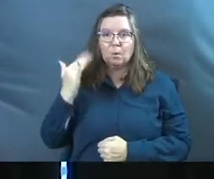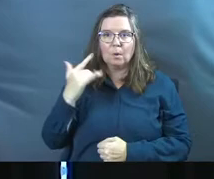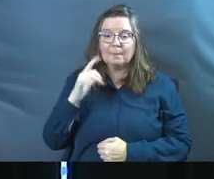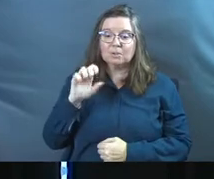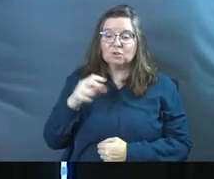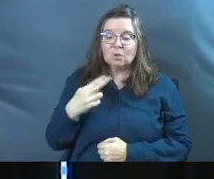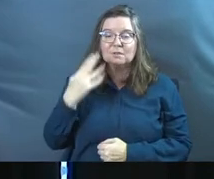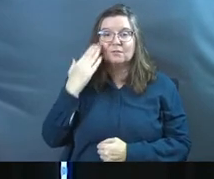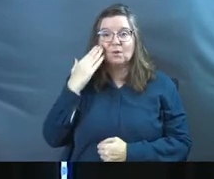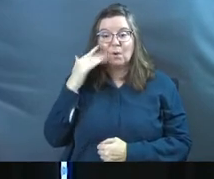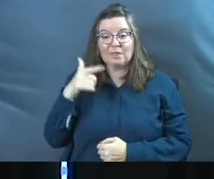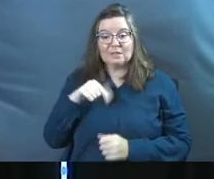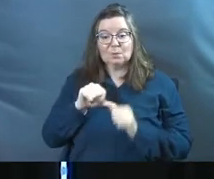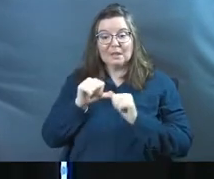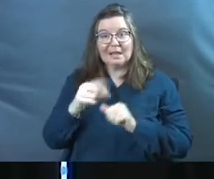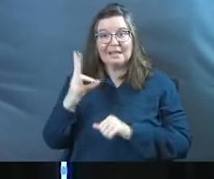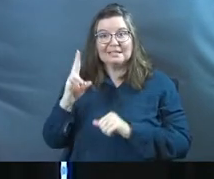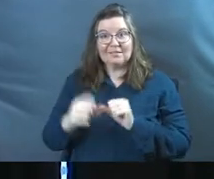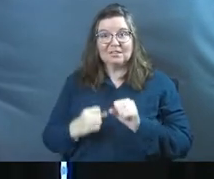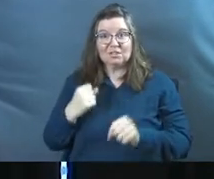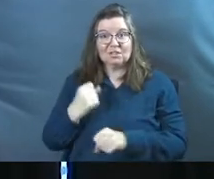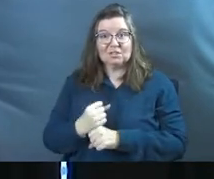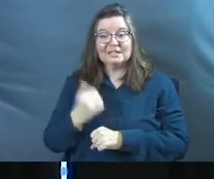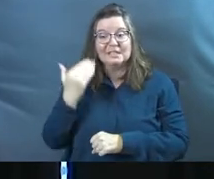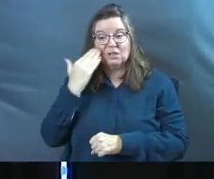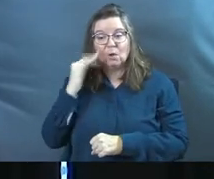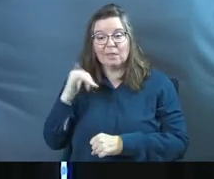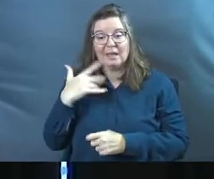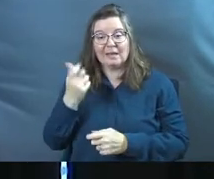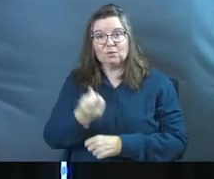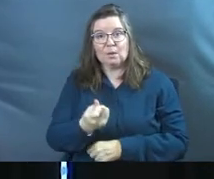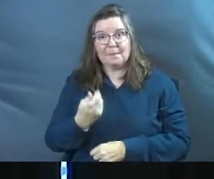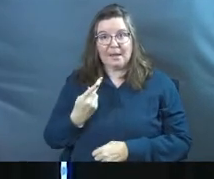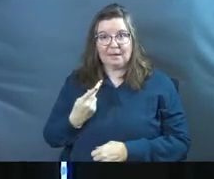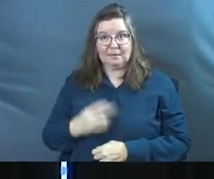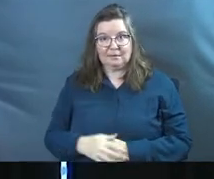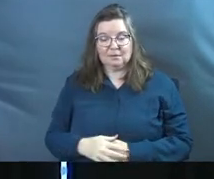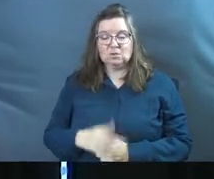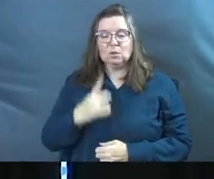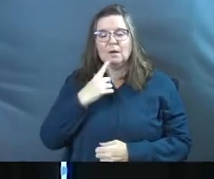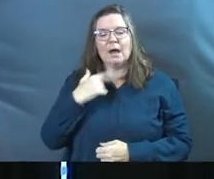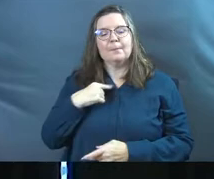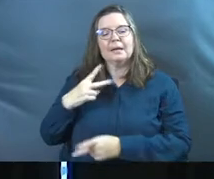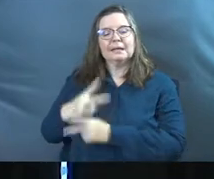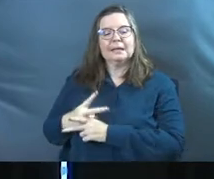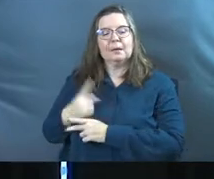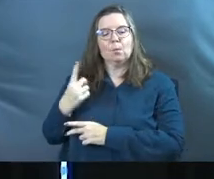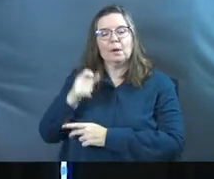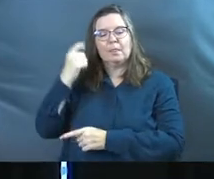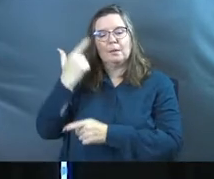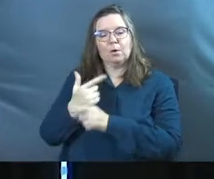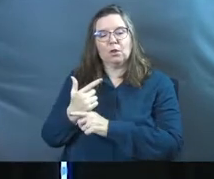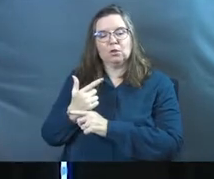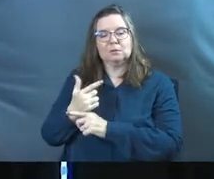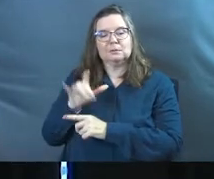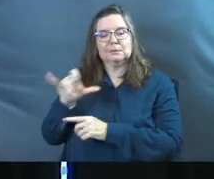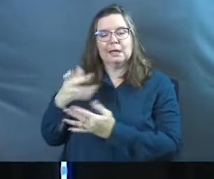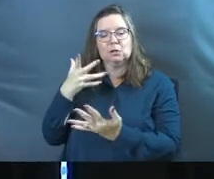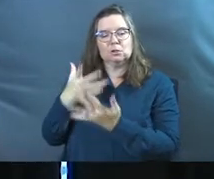Because Joseph knows this thing's gonna last 7 years. He knows they've gotta come back. So he says, I'm going to keep one of the brothers hostage in